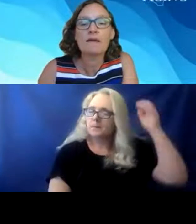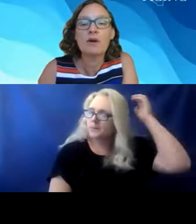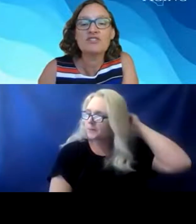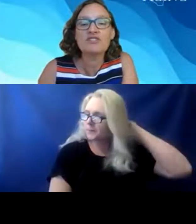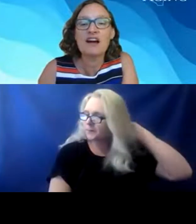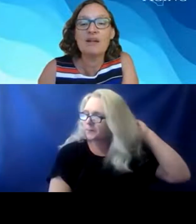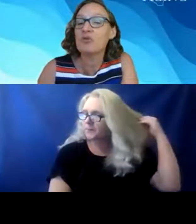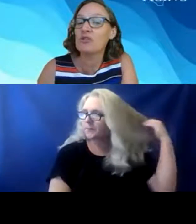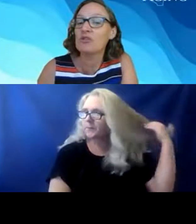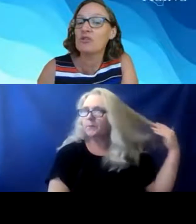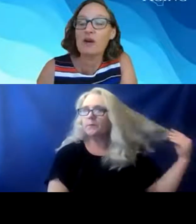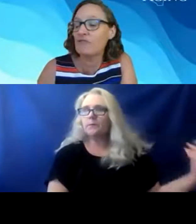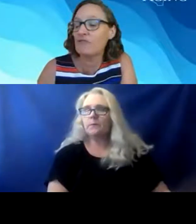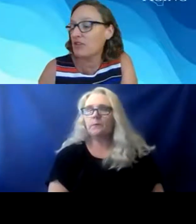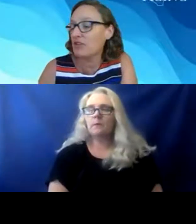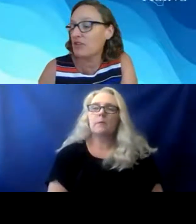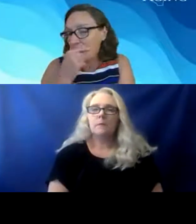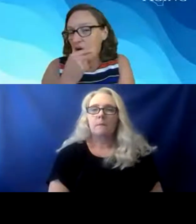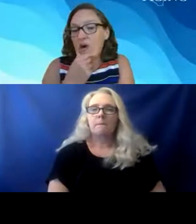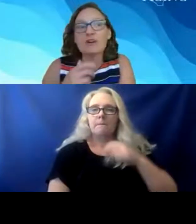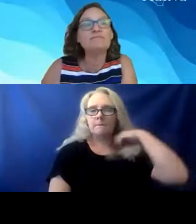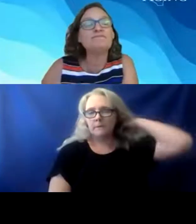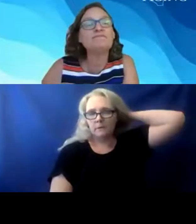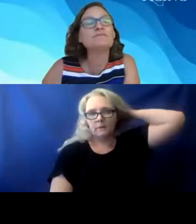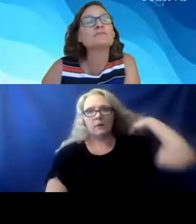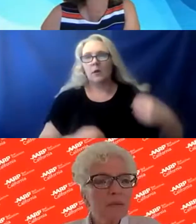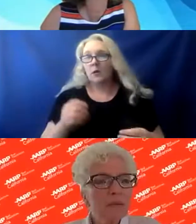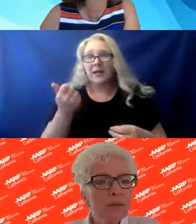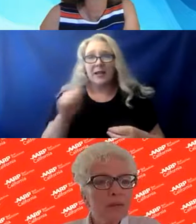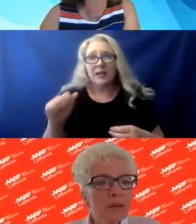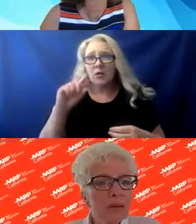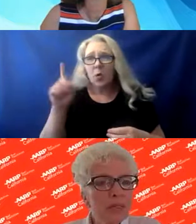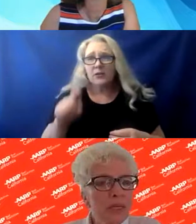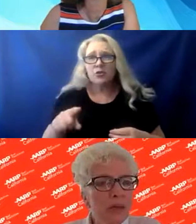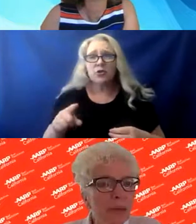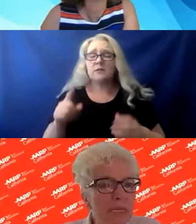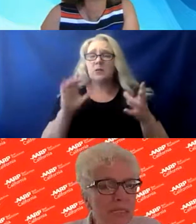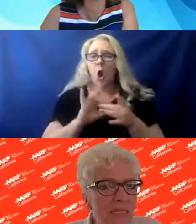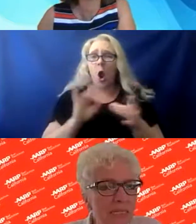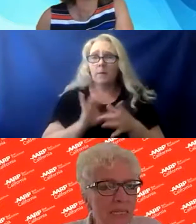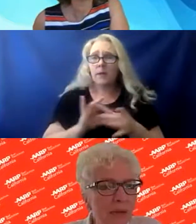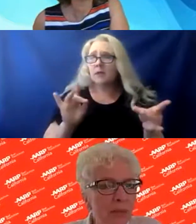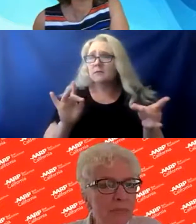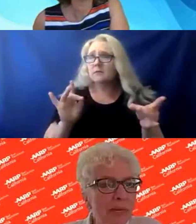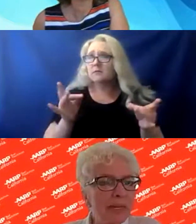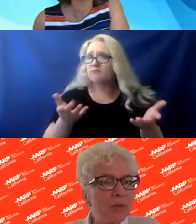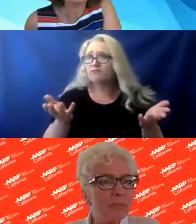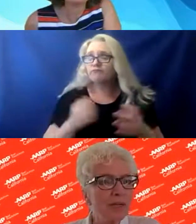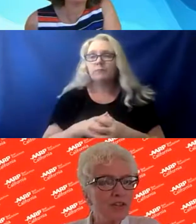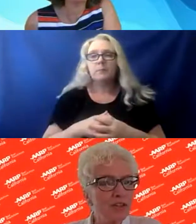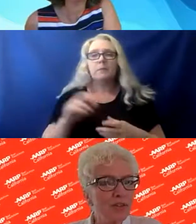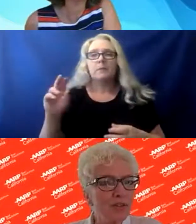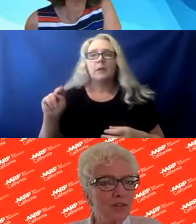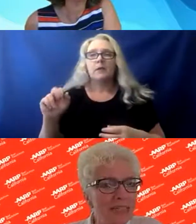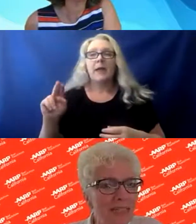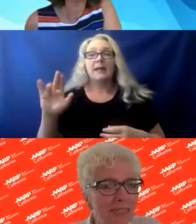Questions, comments, or things that you are aware of that you want to lift up, all welcome. So Kim, this is Nancy. I raised my hand, but I'm not